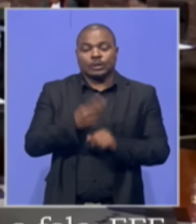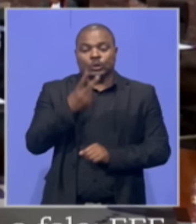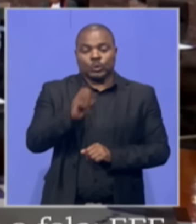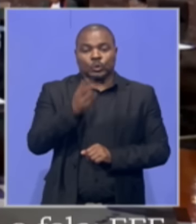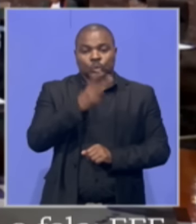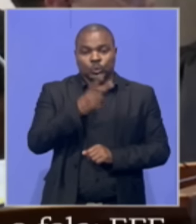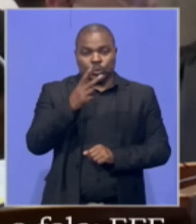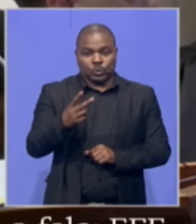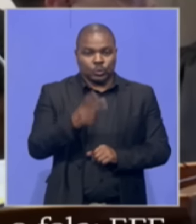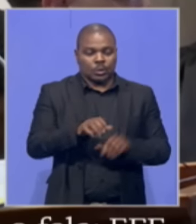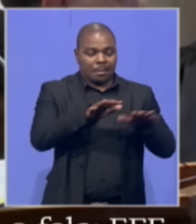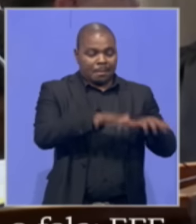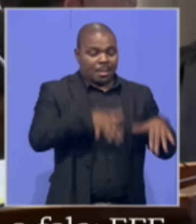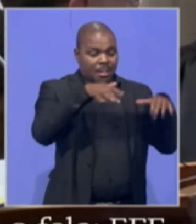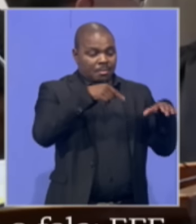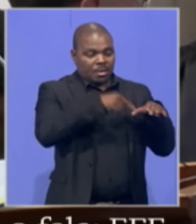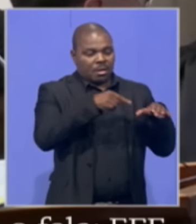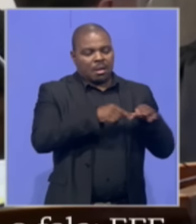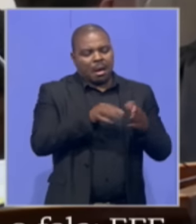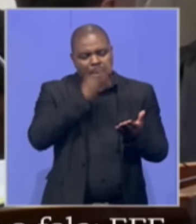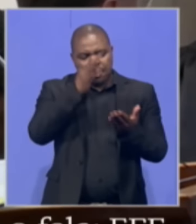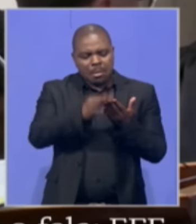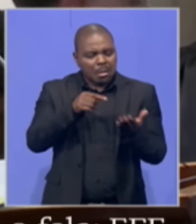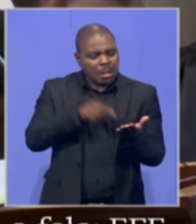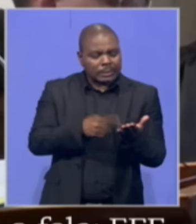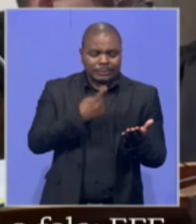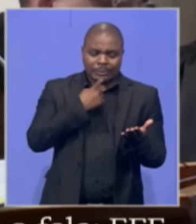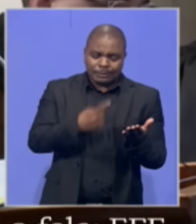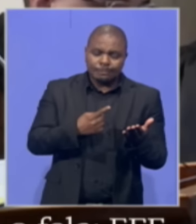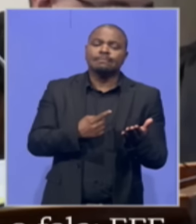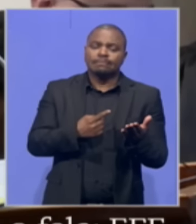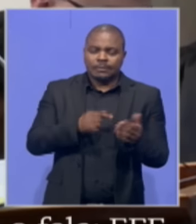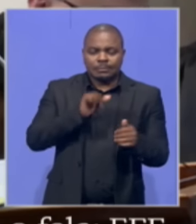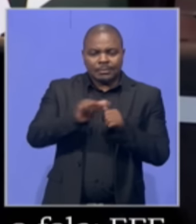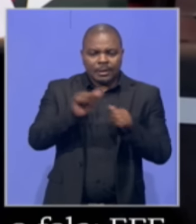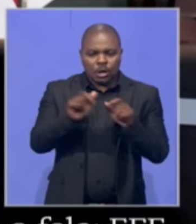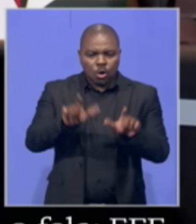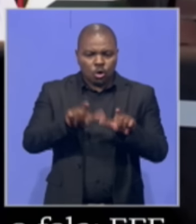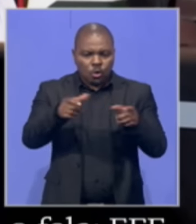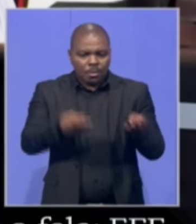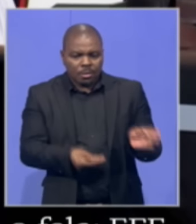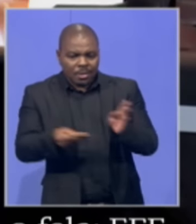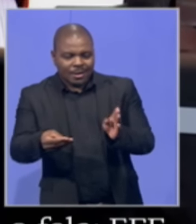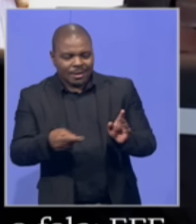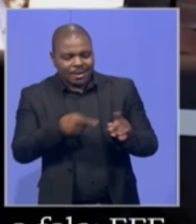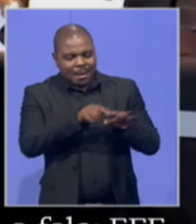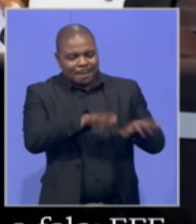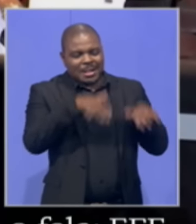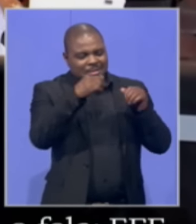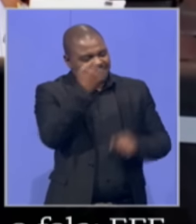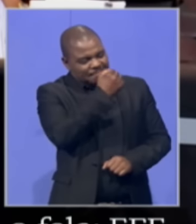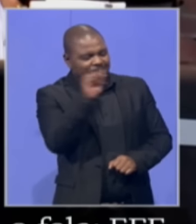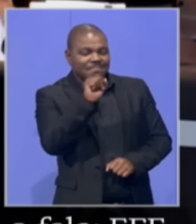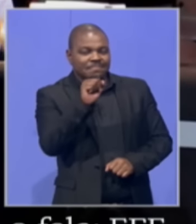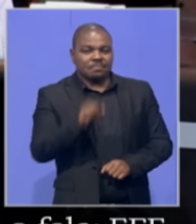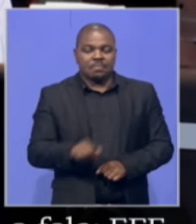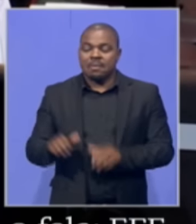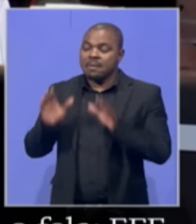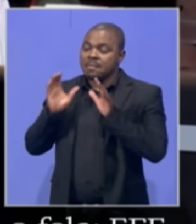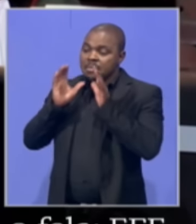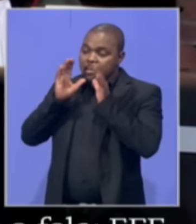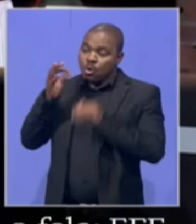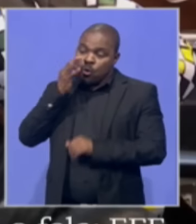e kgapetse thoko tshitsinyo e ka ileng gore morero ono o tseelwe kwa komiting e e maleba. Malema a re ANC kwa